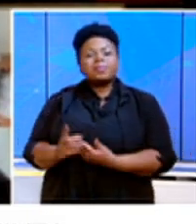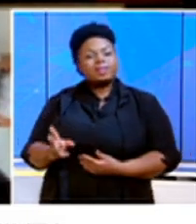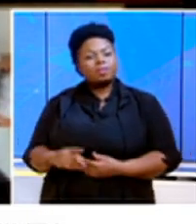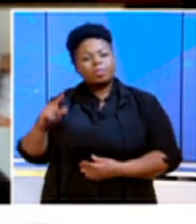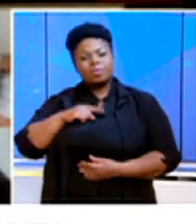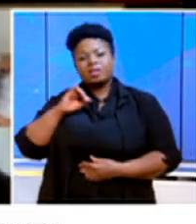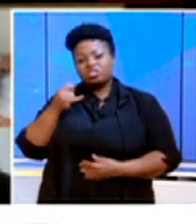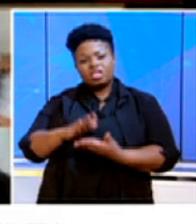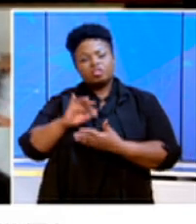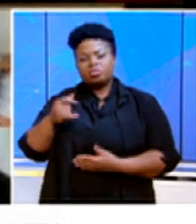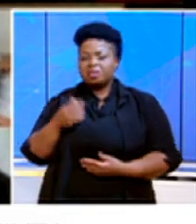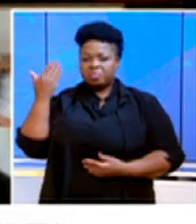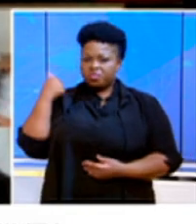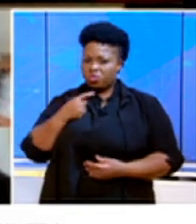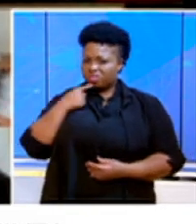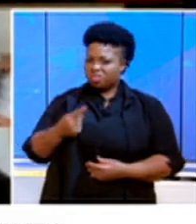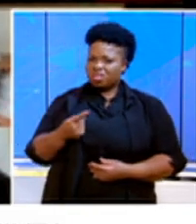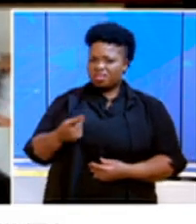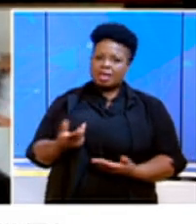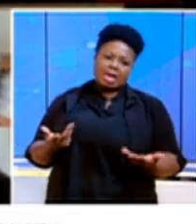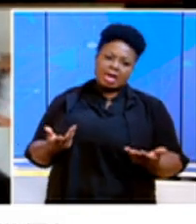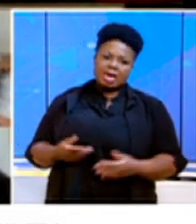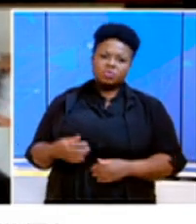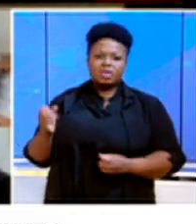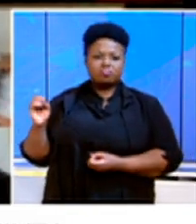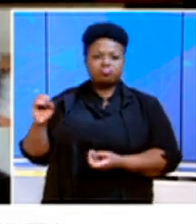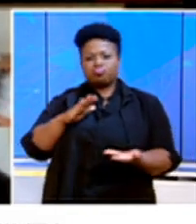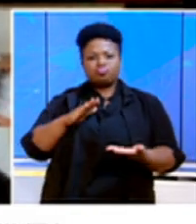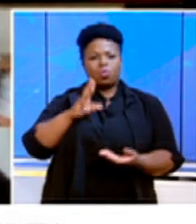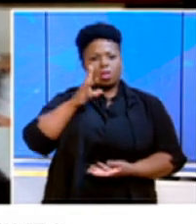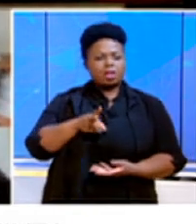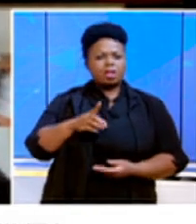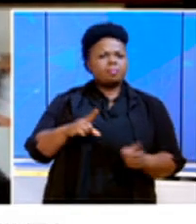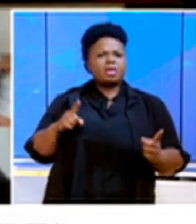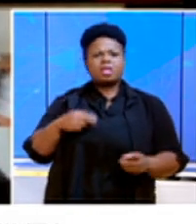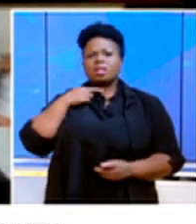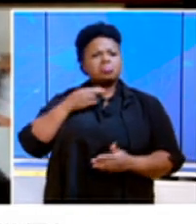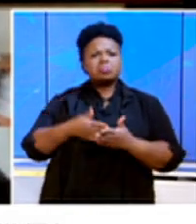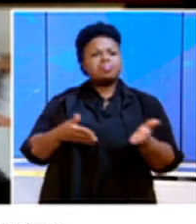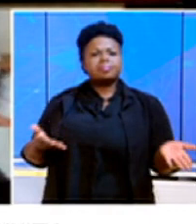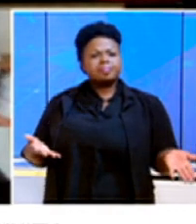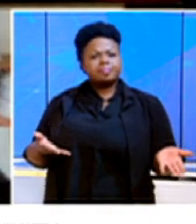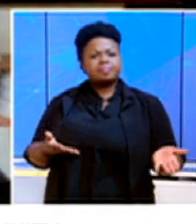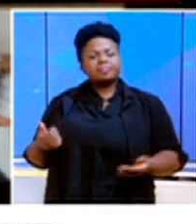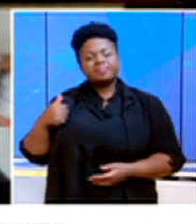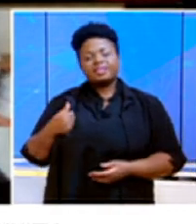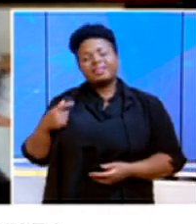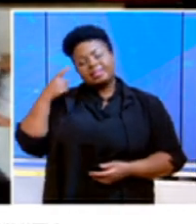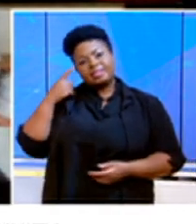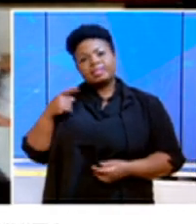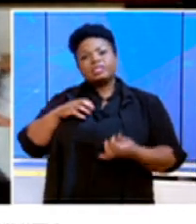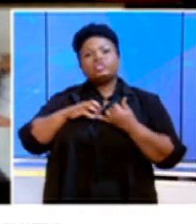because Johnson & Johnson was saying earlier on in the year we're going to export the lot. So I think that there has been a push to try